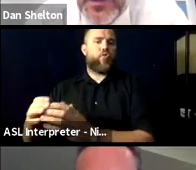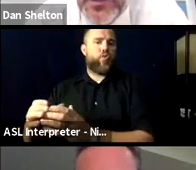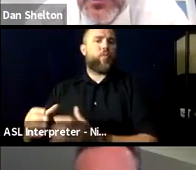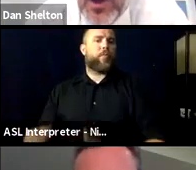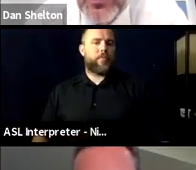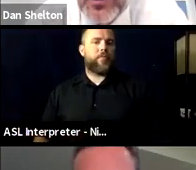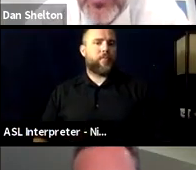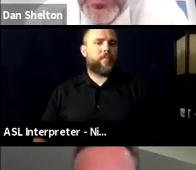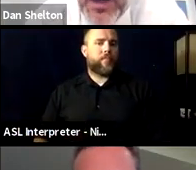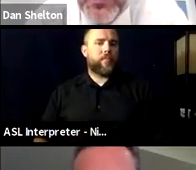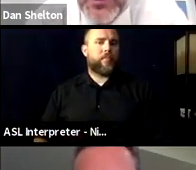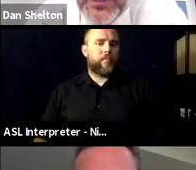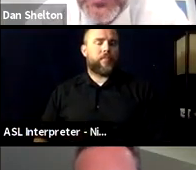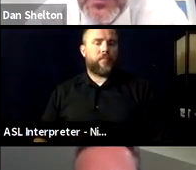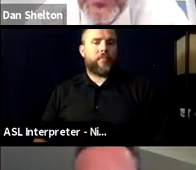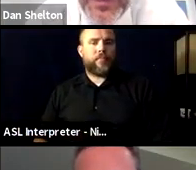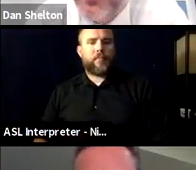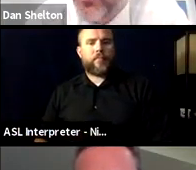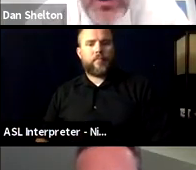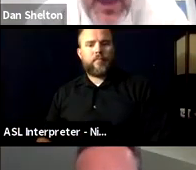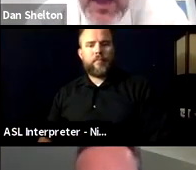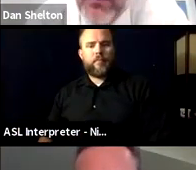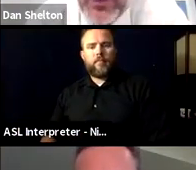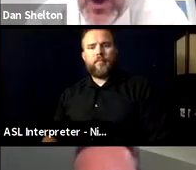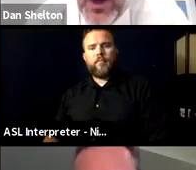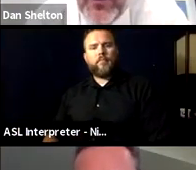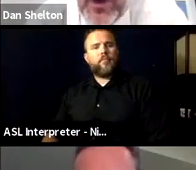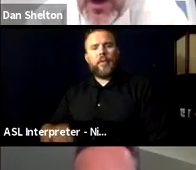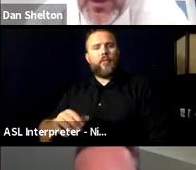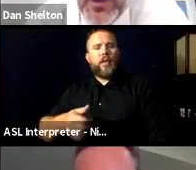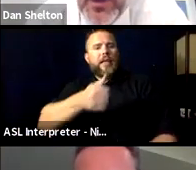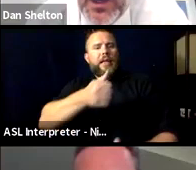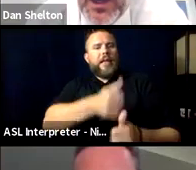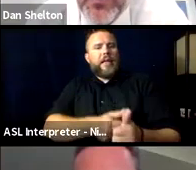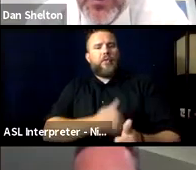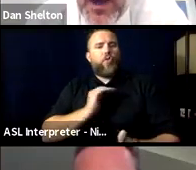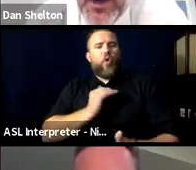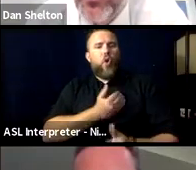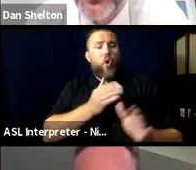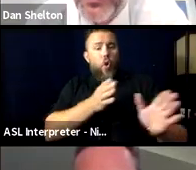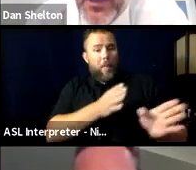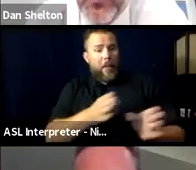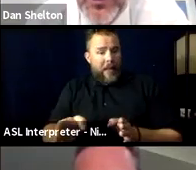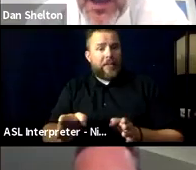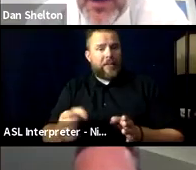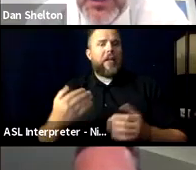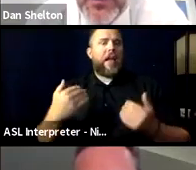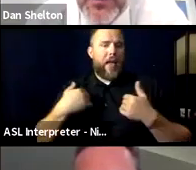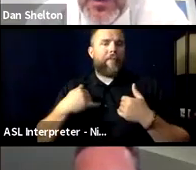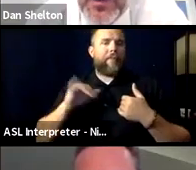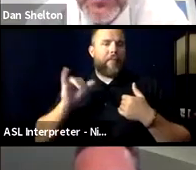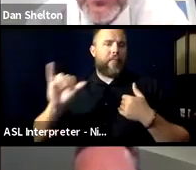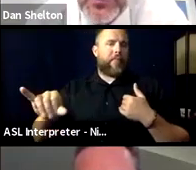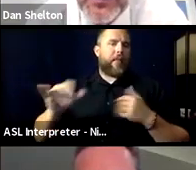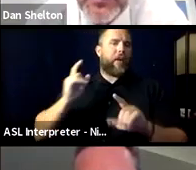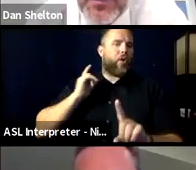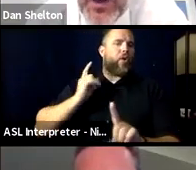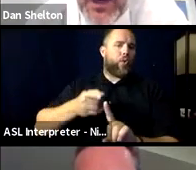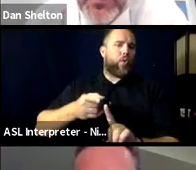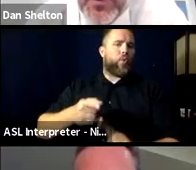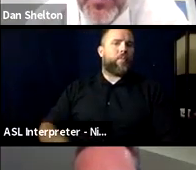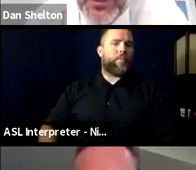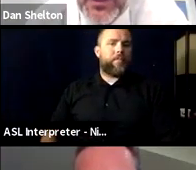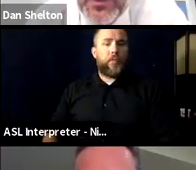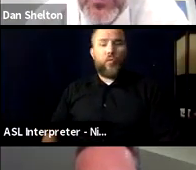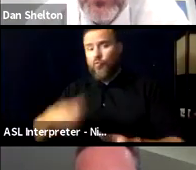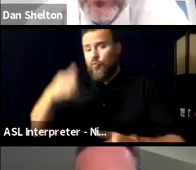infecting a larger population. That is part of every one of our hybrid models, which again would not be starting September